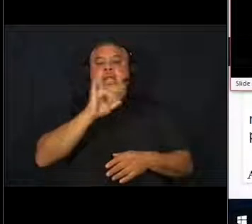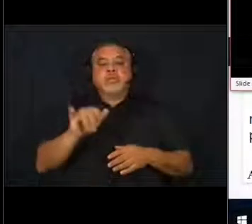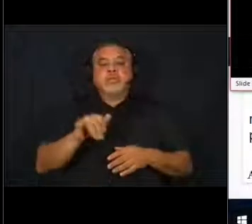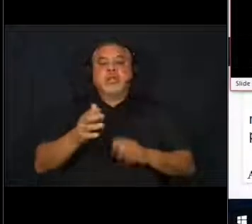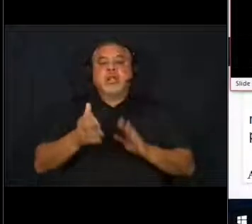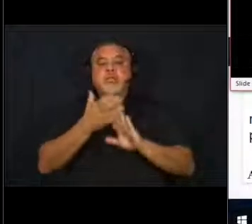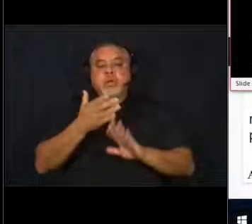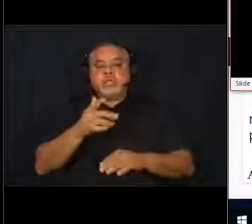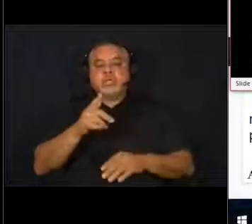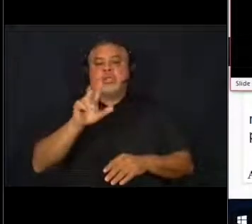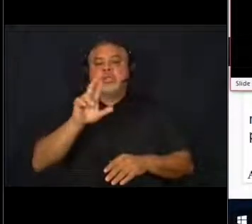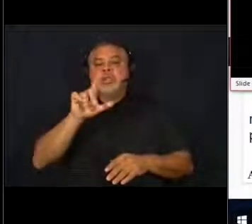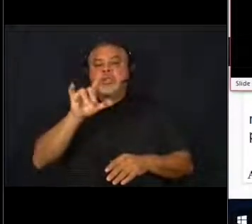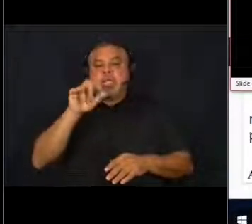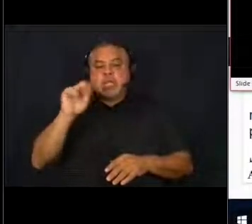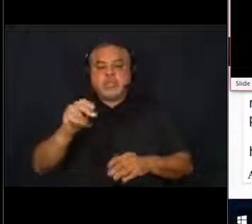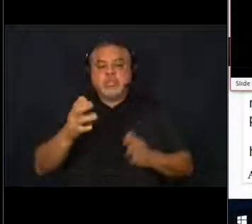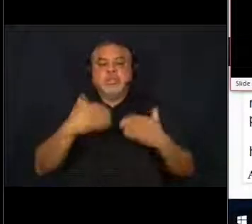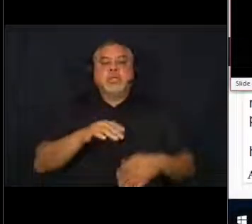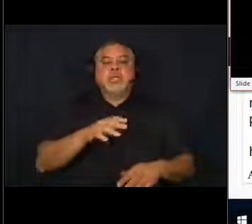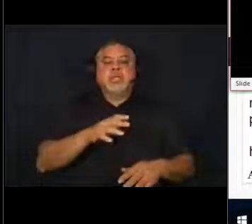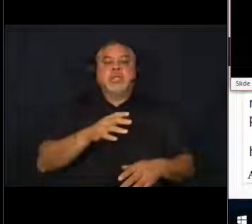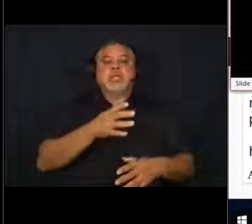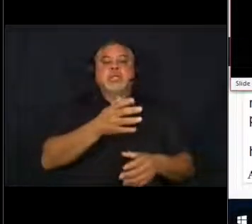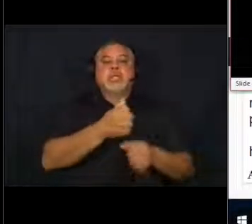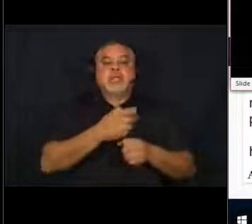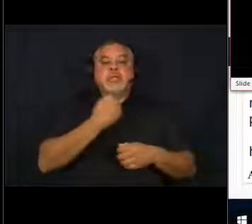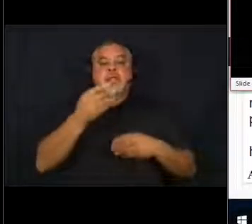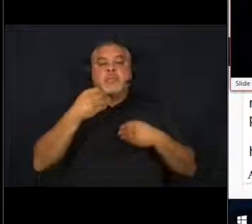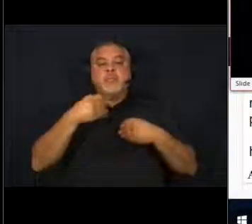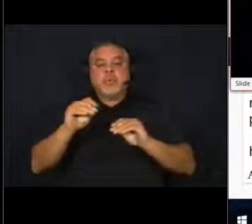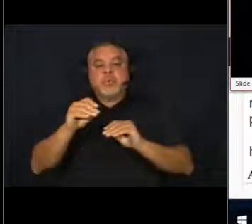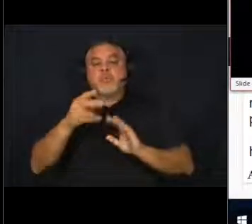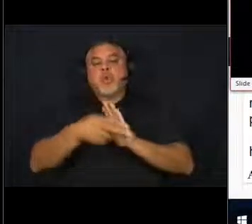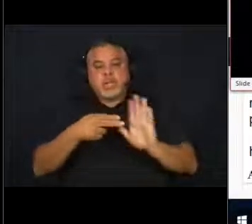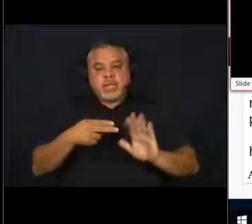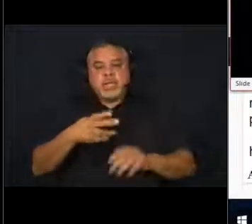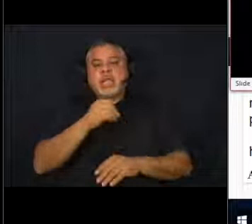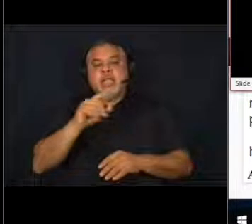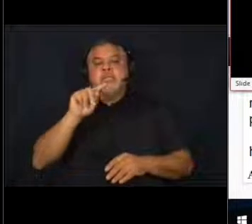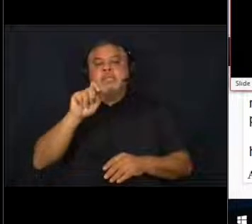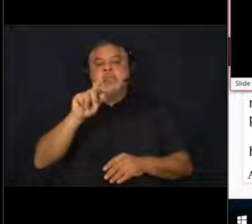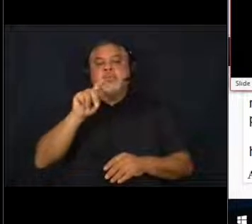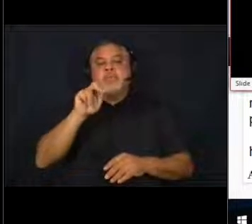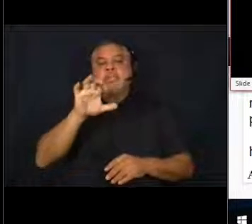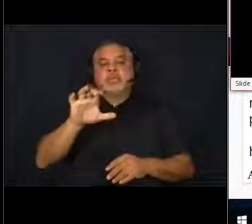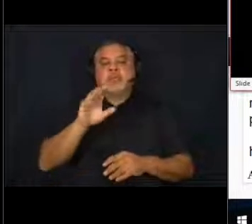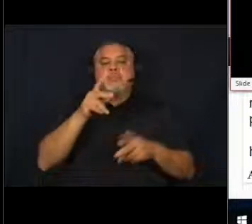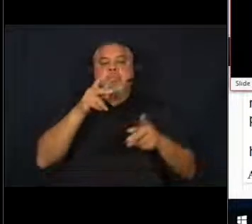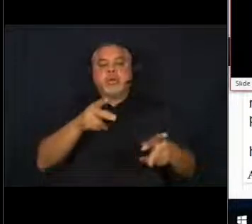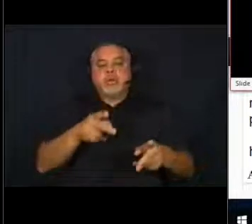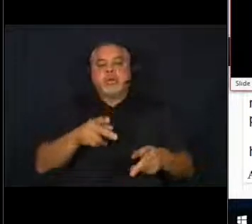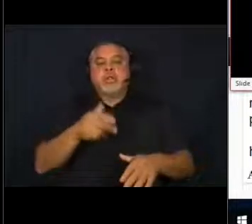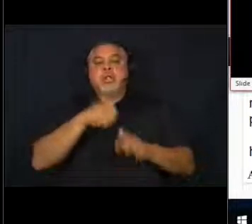and relocations, capture and marketing, and telemetric monitoring. Under certain